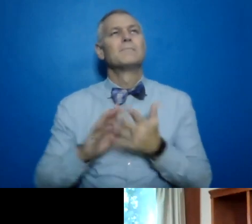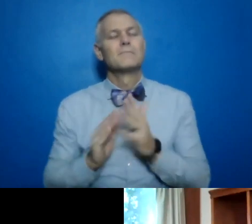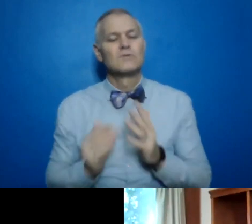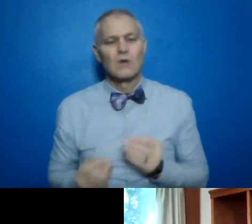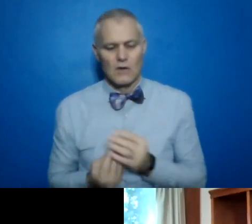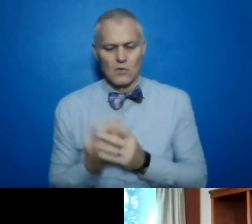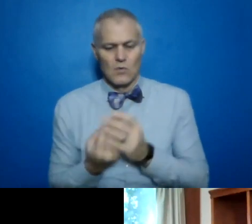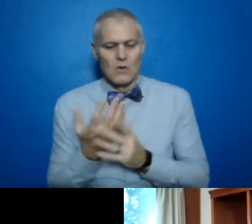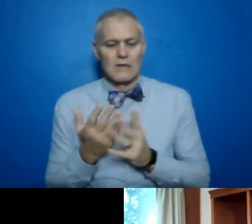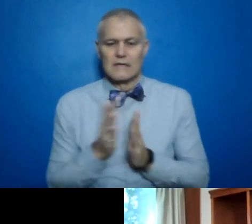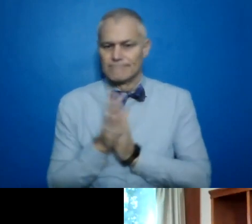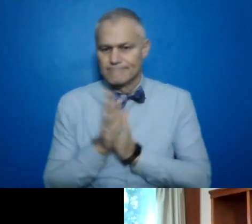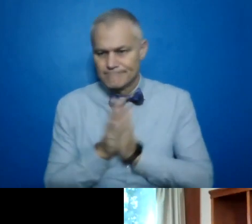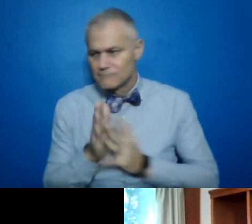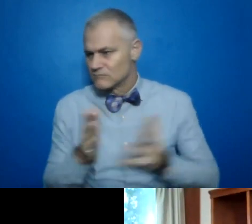kick off this